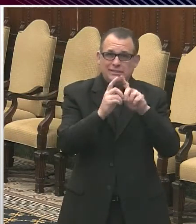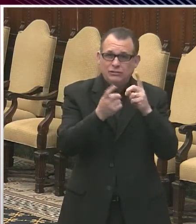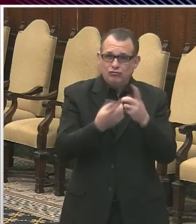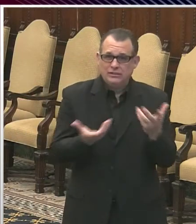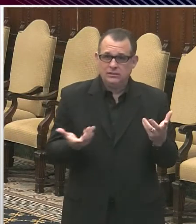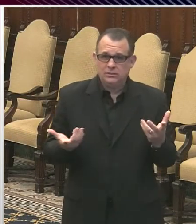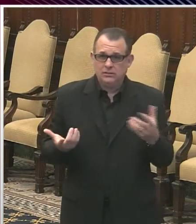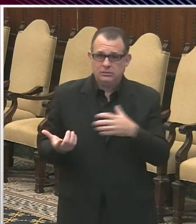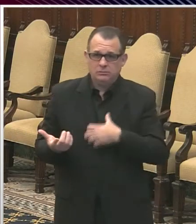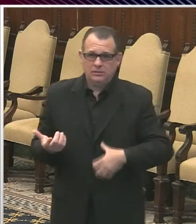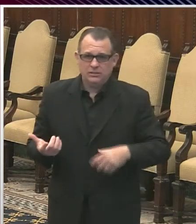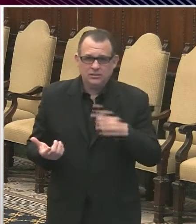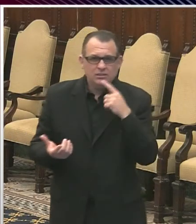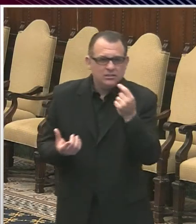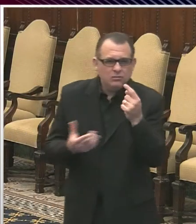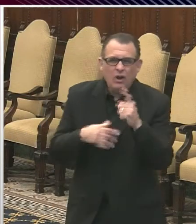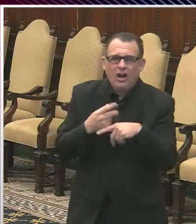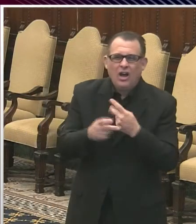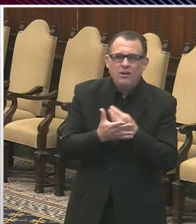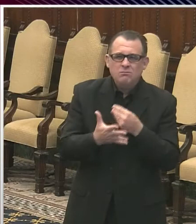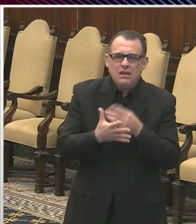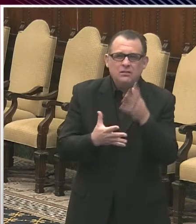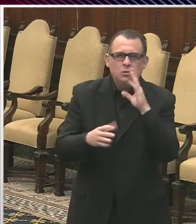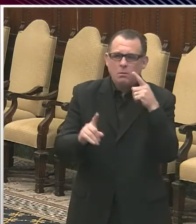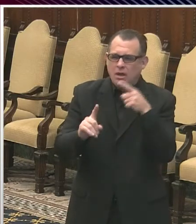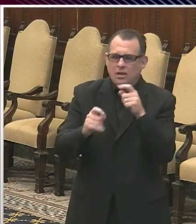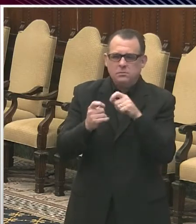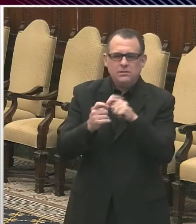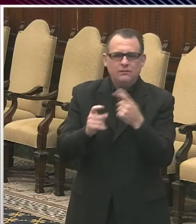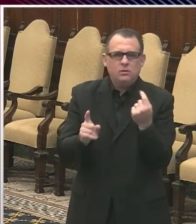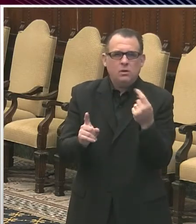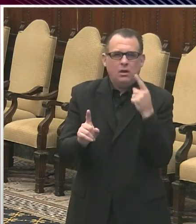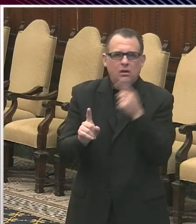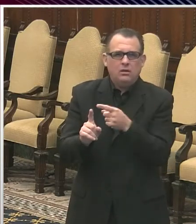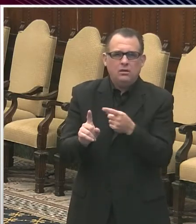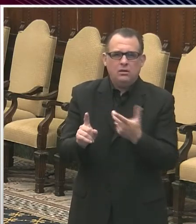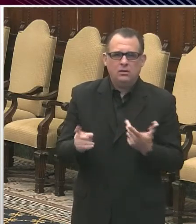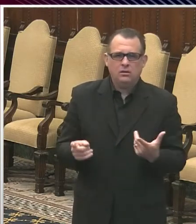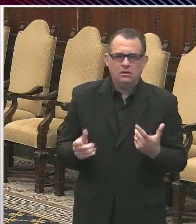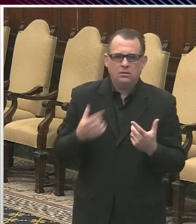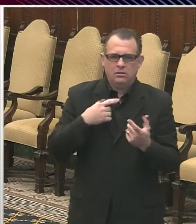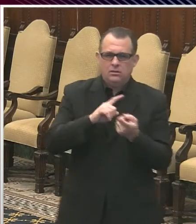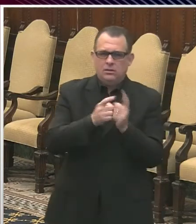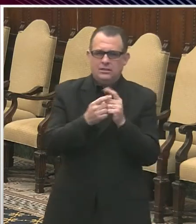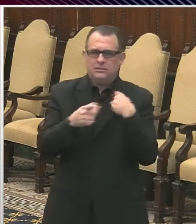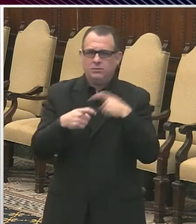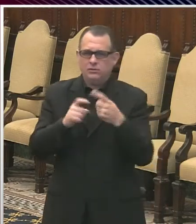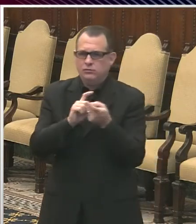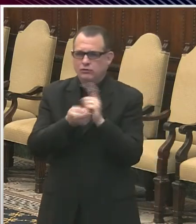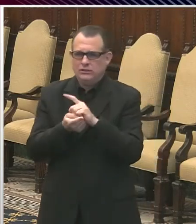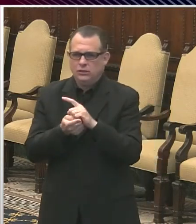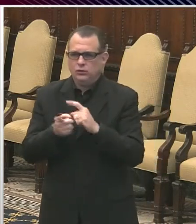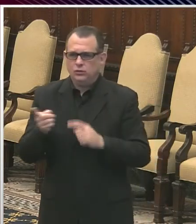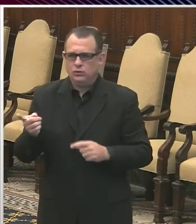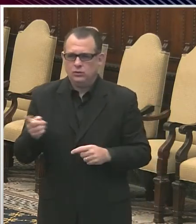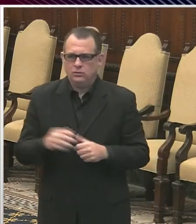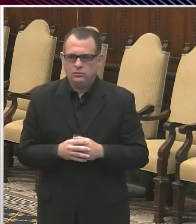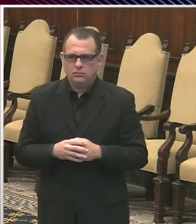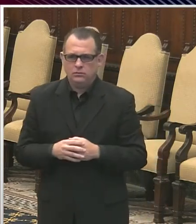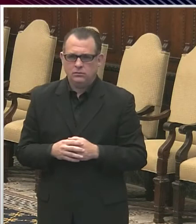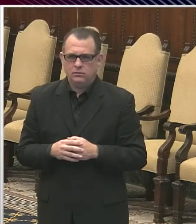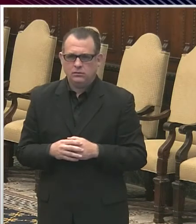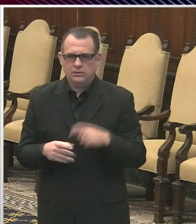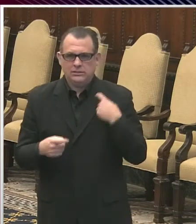he's speaking of. No entiendo, Argenis, de qué tipo de fondos hace referencia. Ellos aseguran que fondos federales,